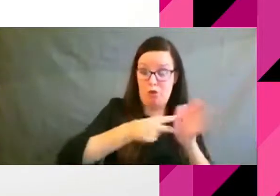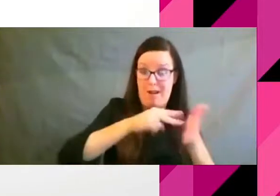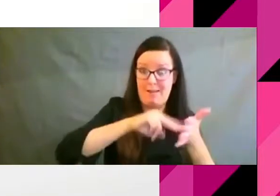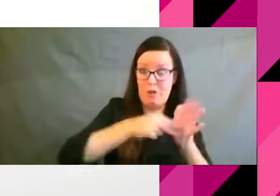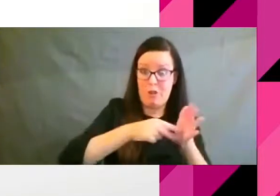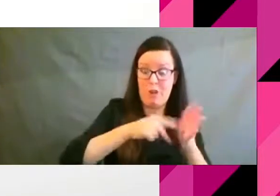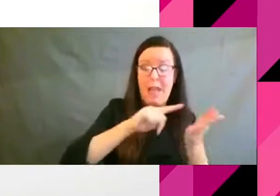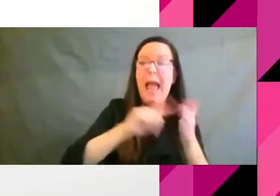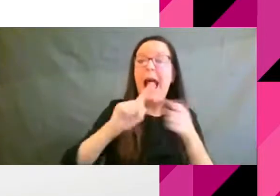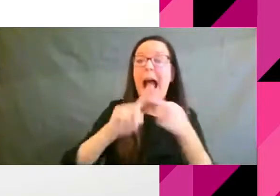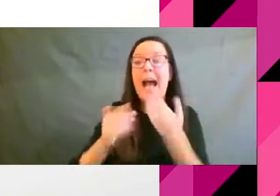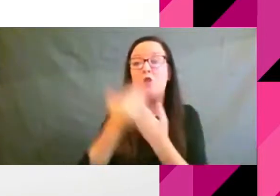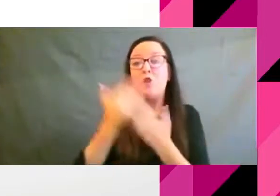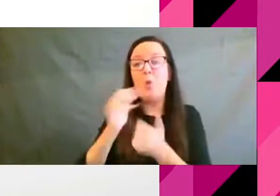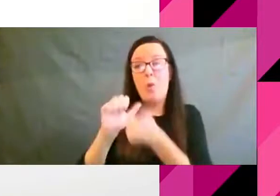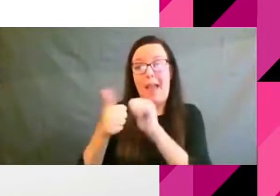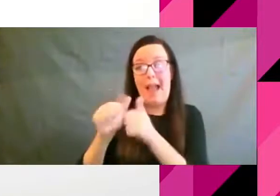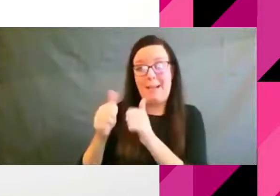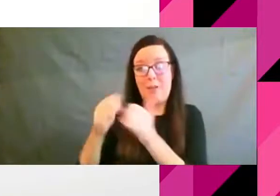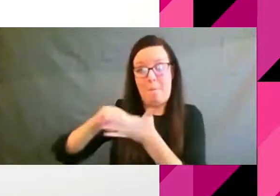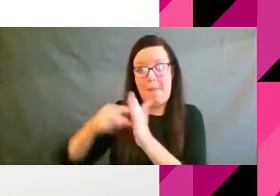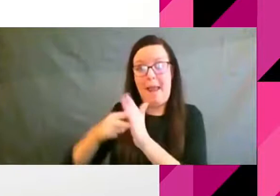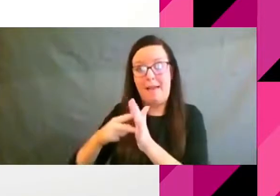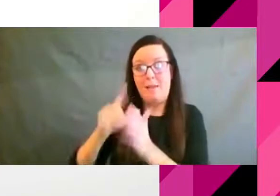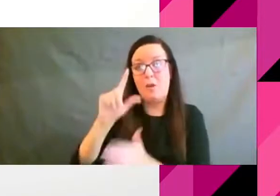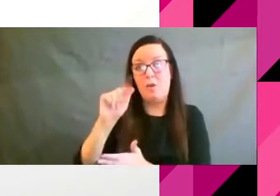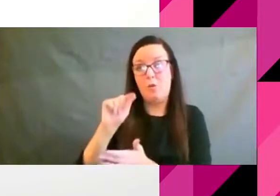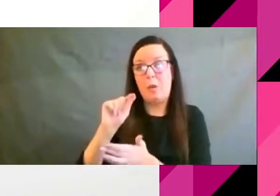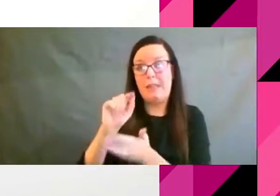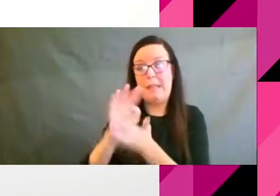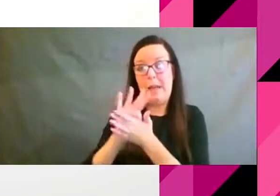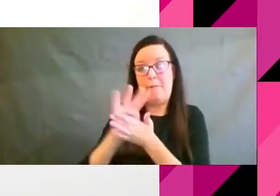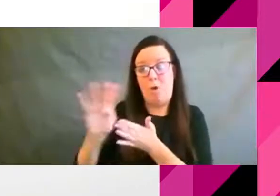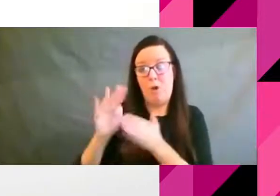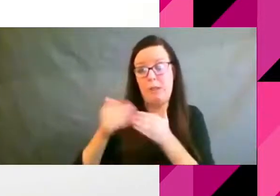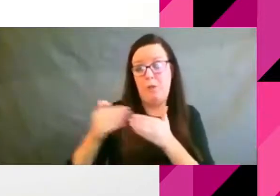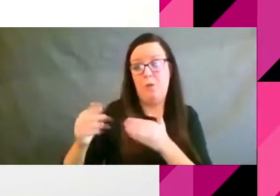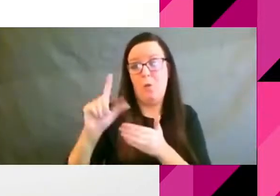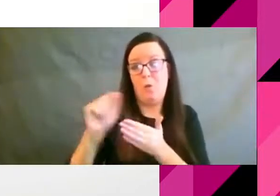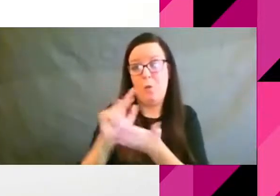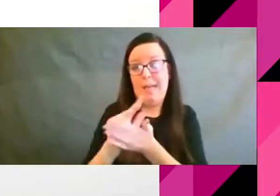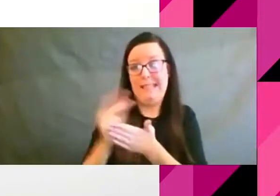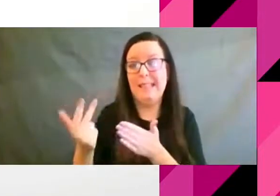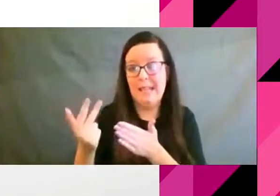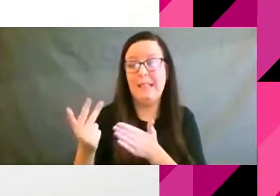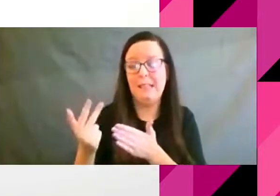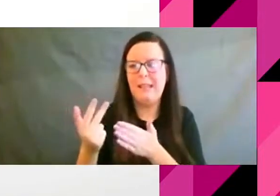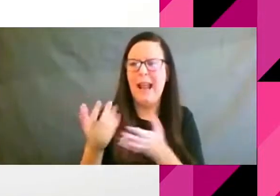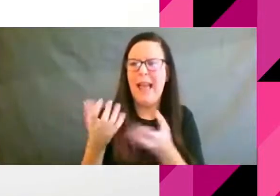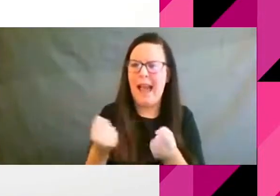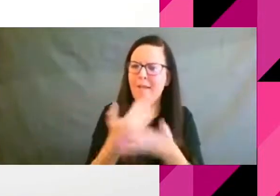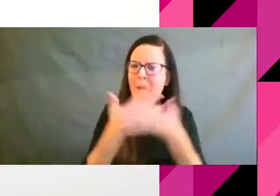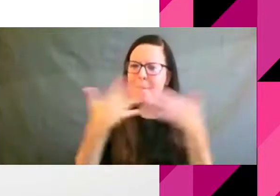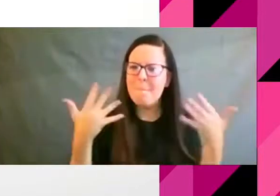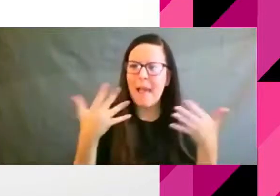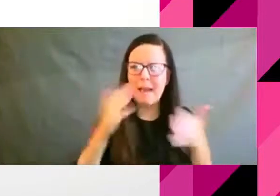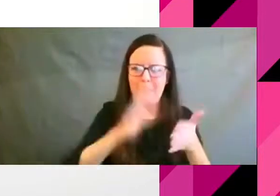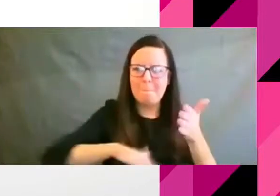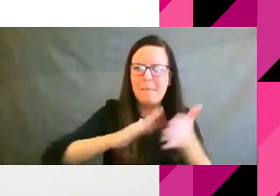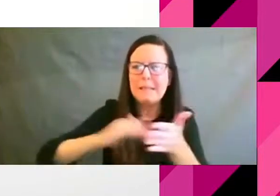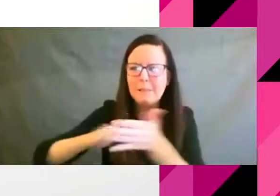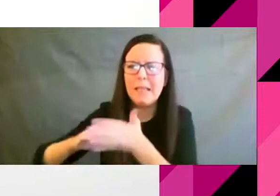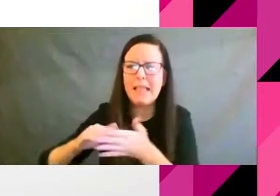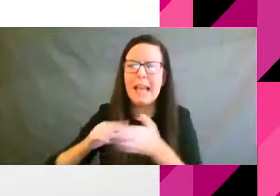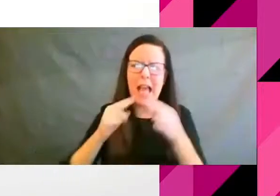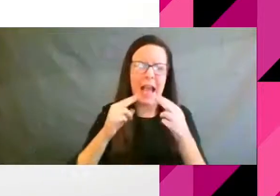Action Plan 2014 to 2018. And it tries to deal with many of the gaps that remain, as well as new challenges which have